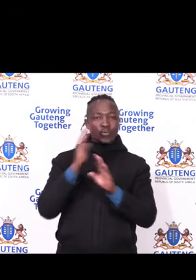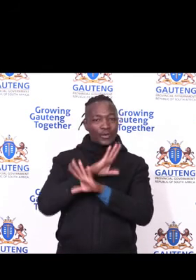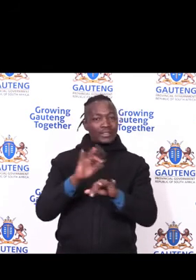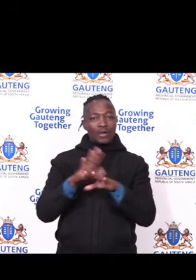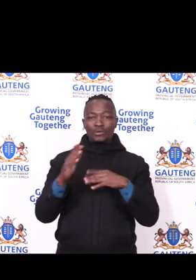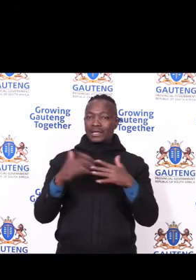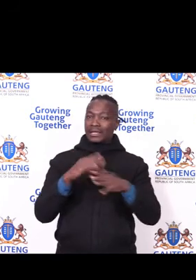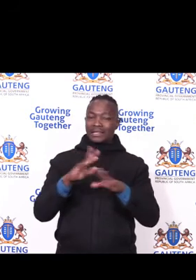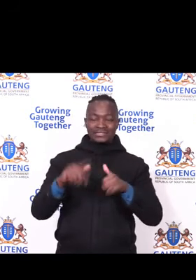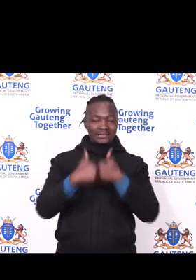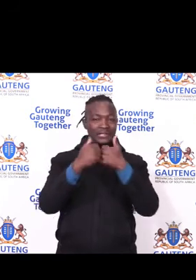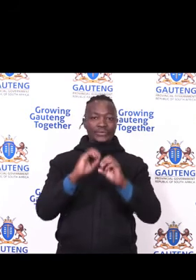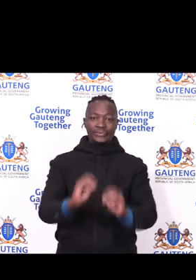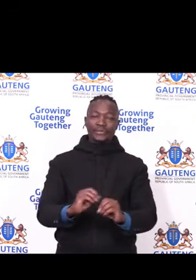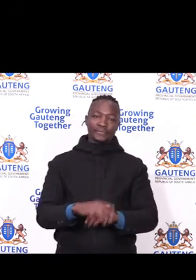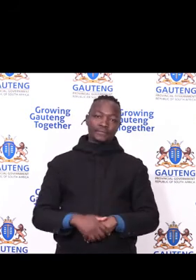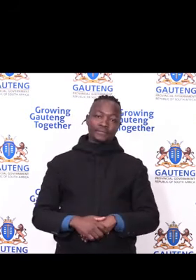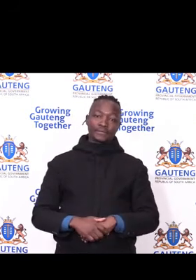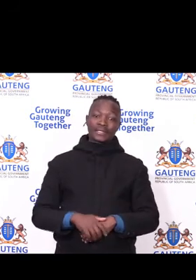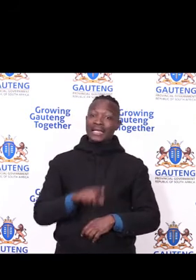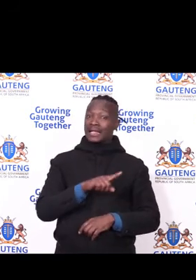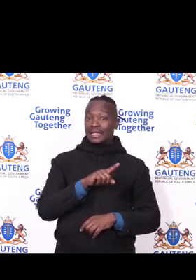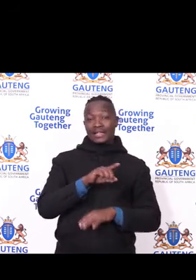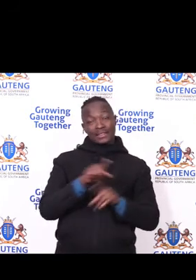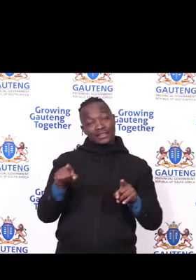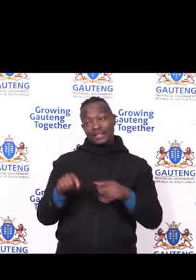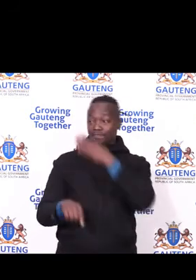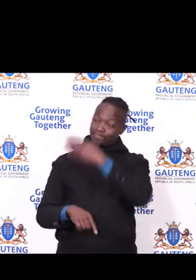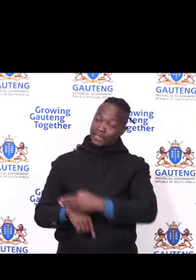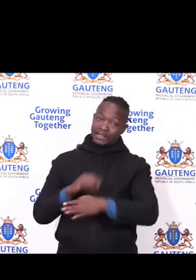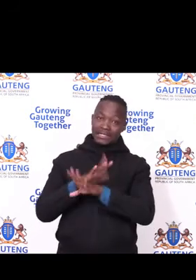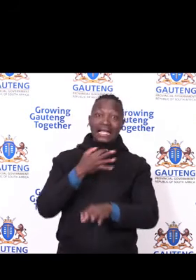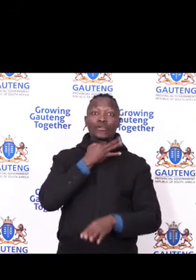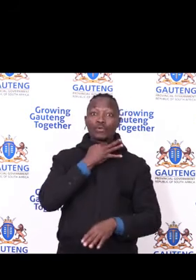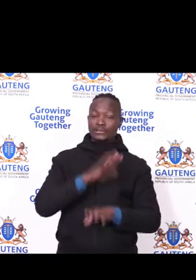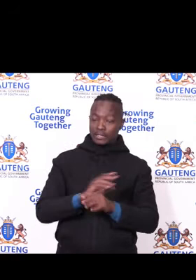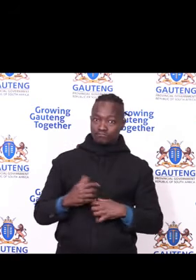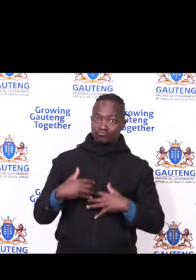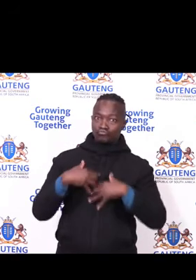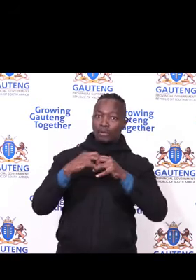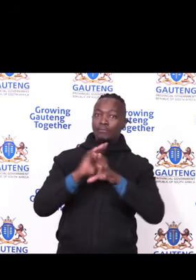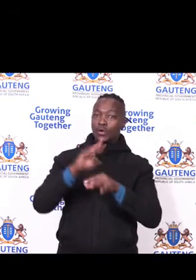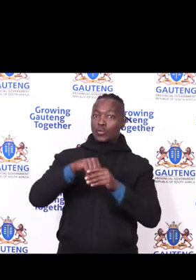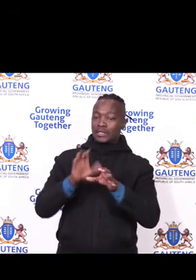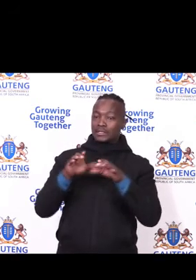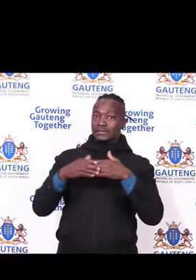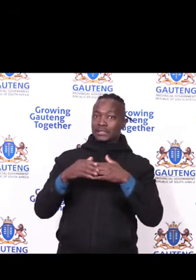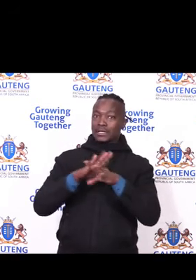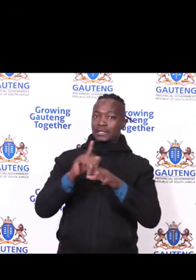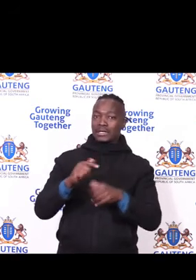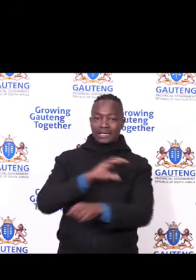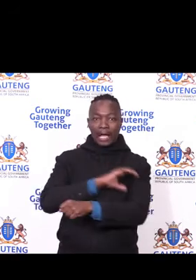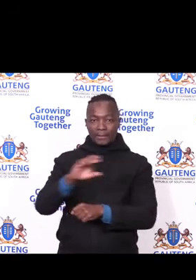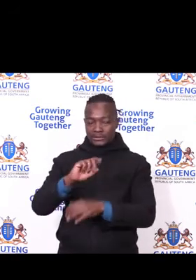any major challenges. These are the risks that are emerging within the sector. The health sector's capacity to support